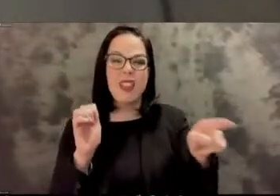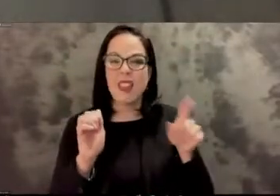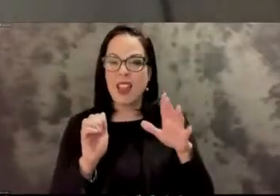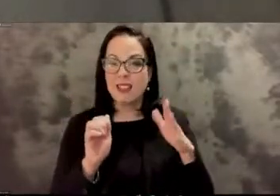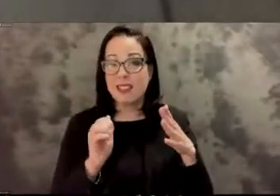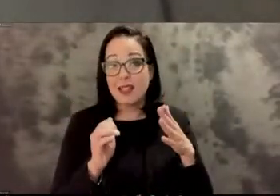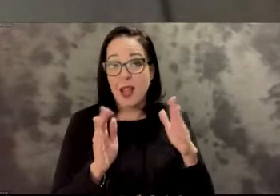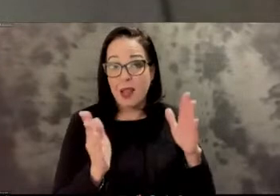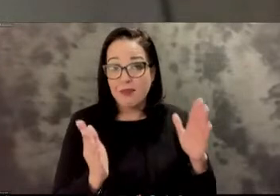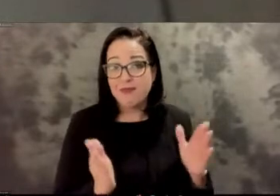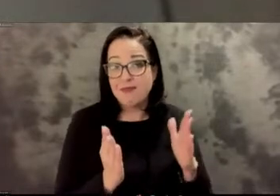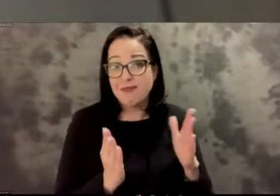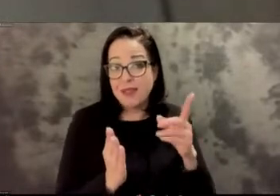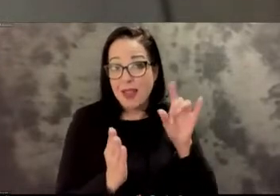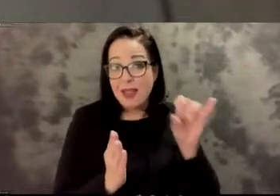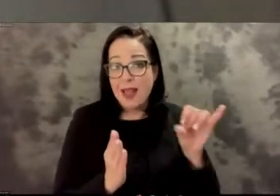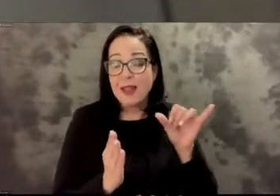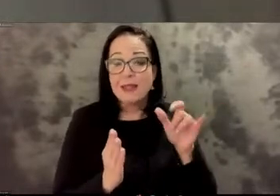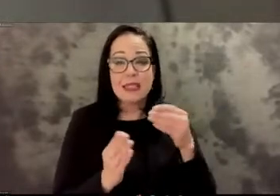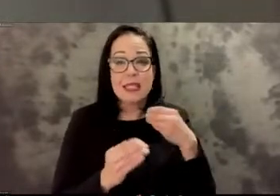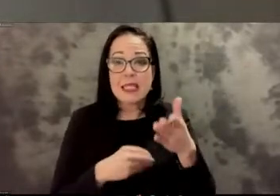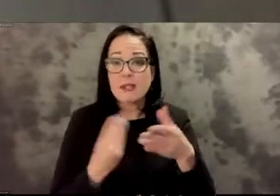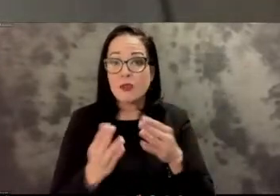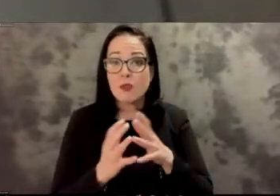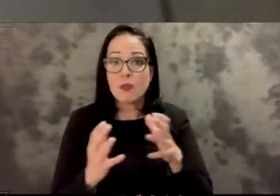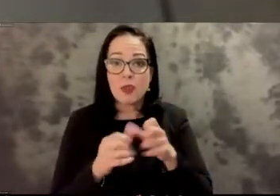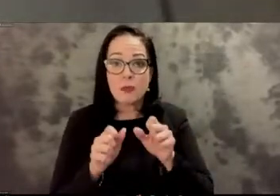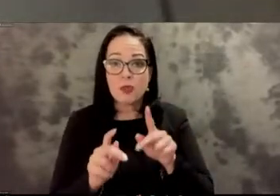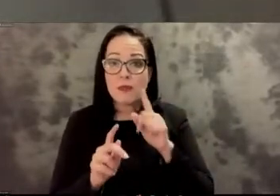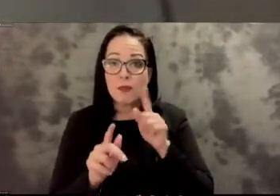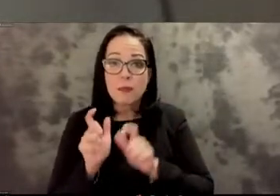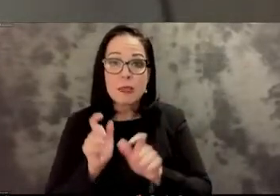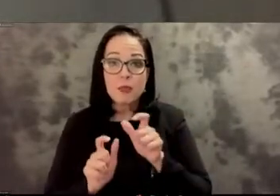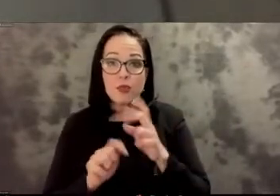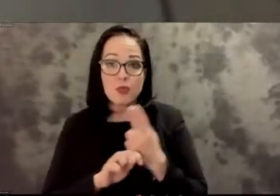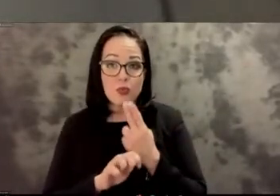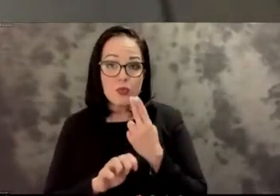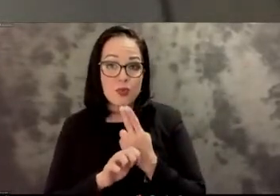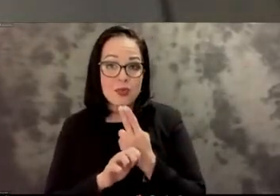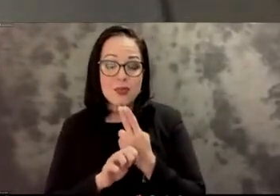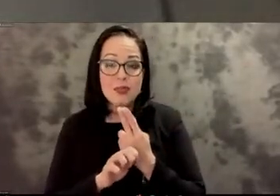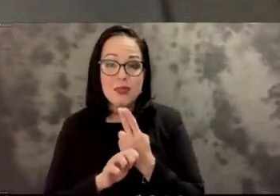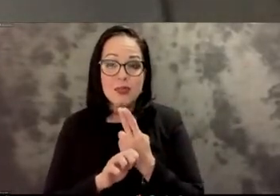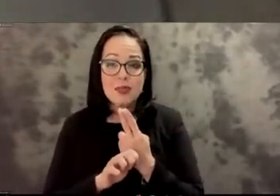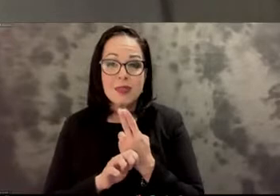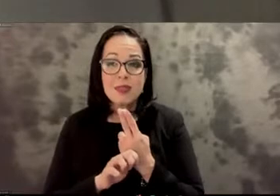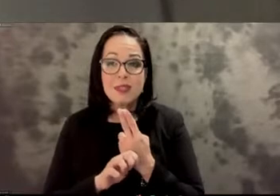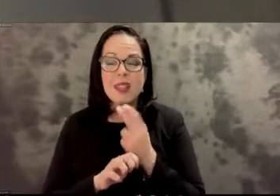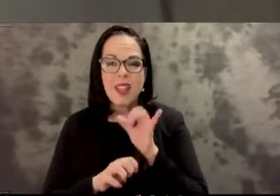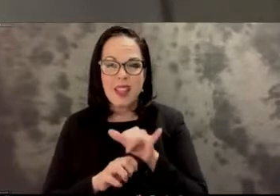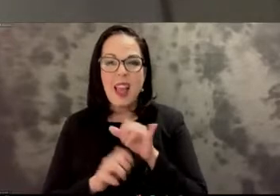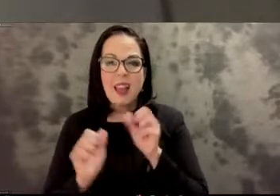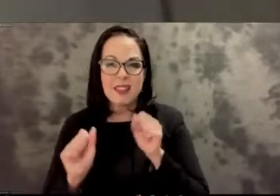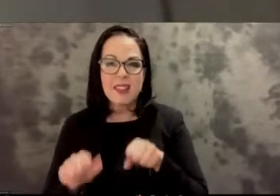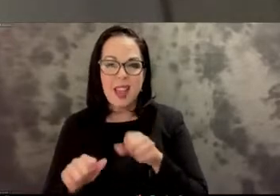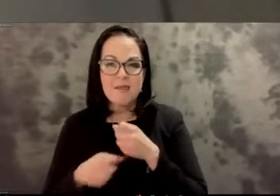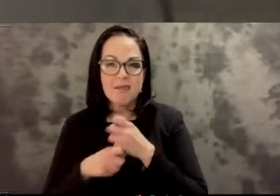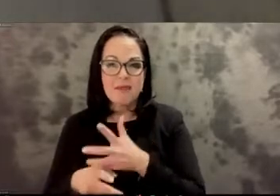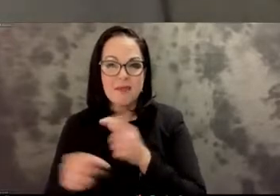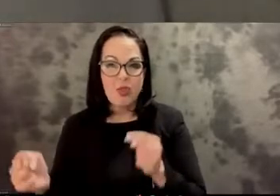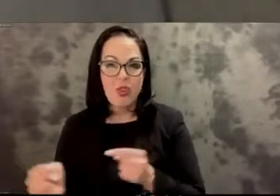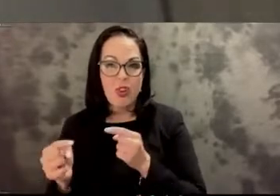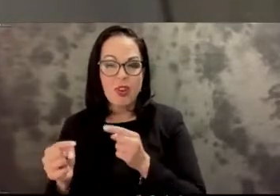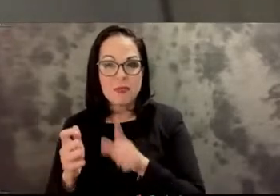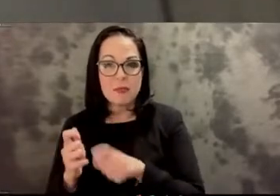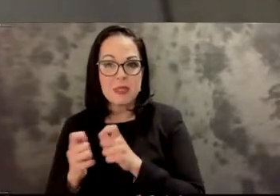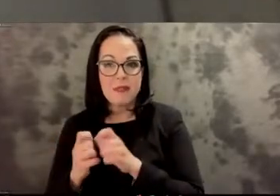much opportunities for people to use it in that could harm certain communities.